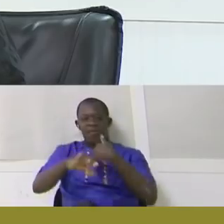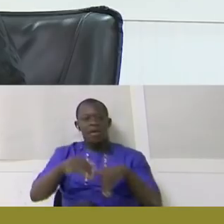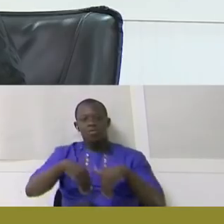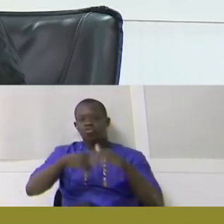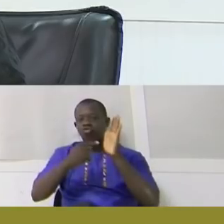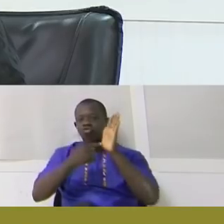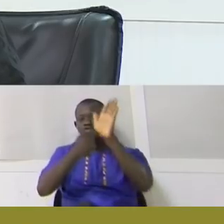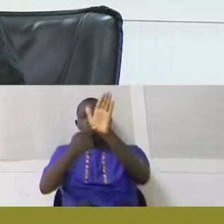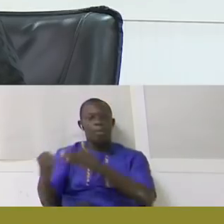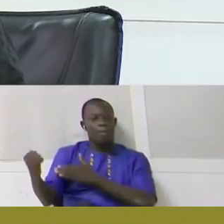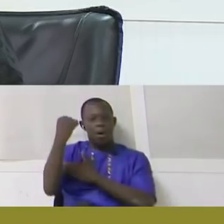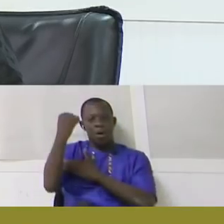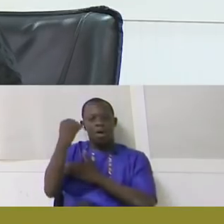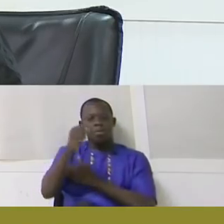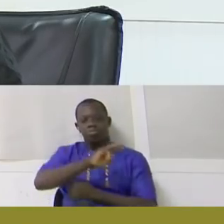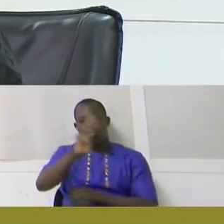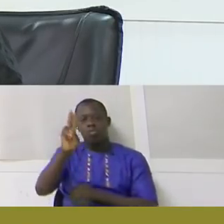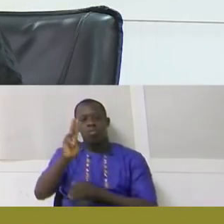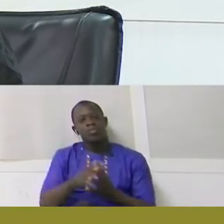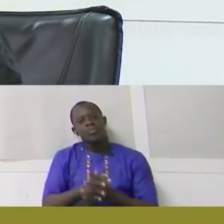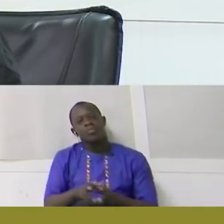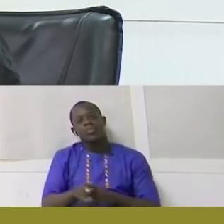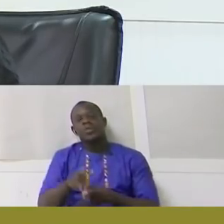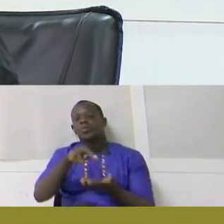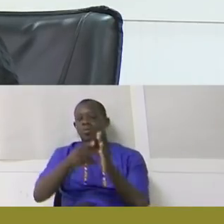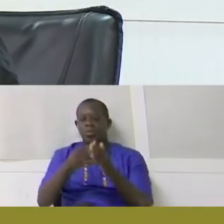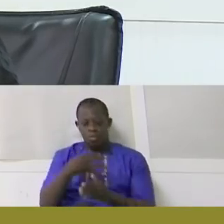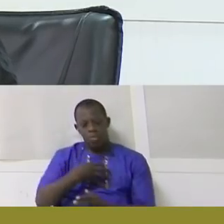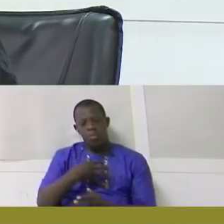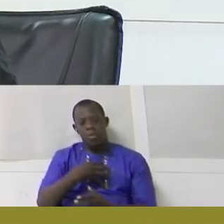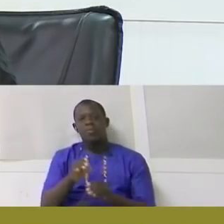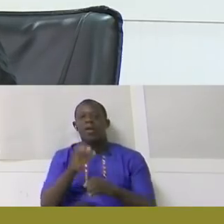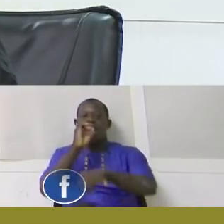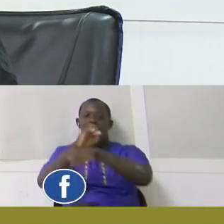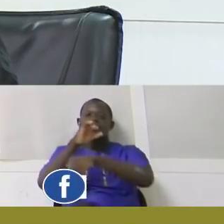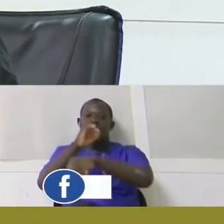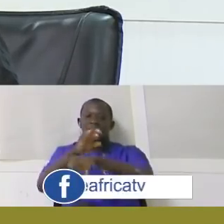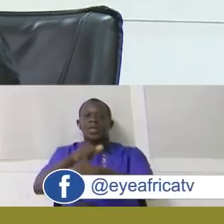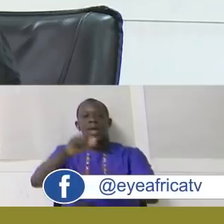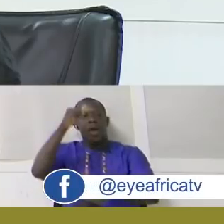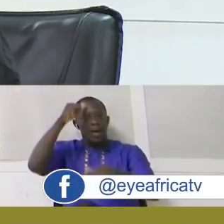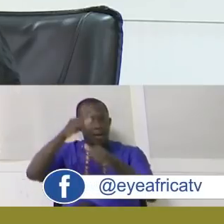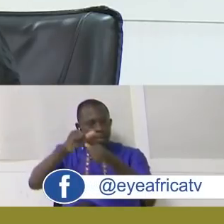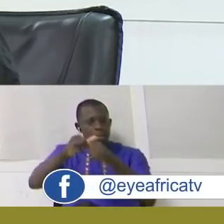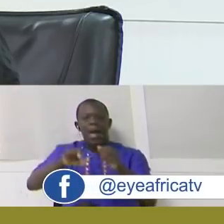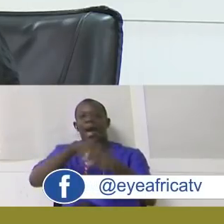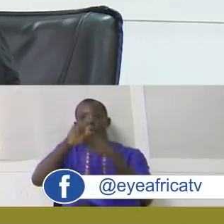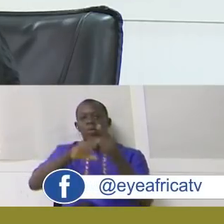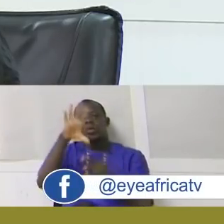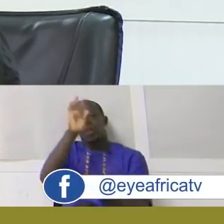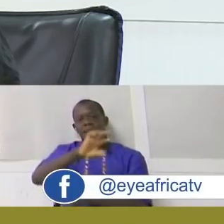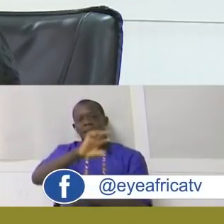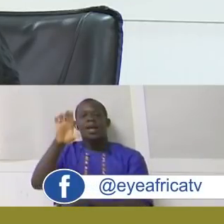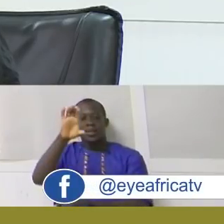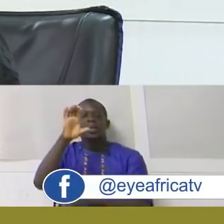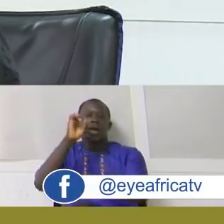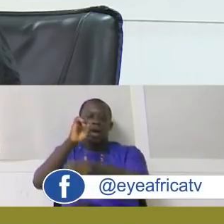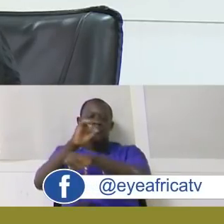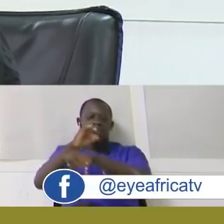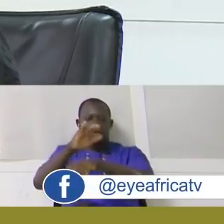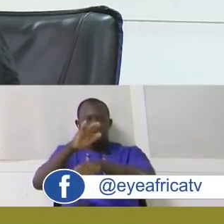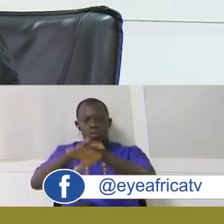dole. You will not abuse them. Lodo nunu manko dinkane, manko dinku TRRC. That is a load that I place on